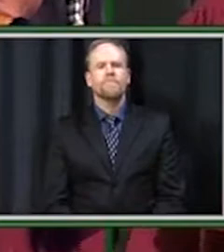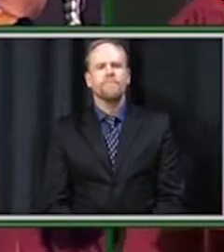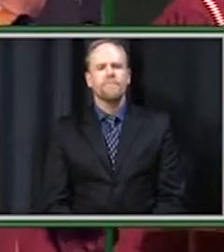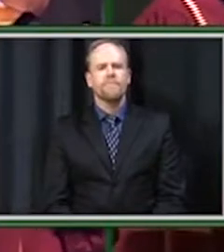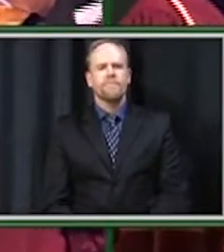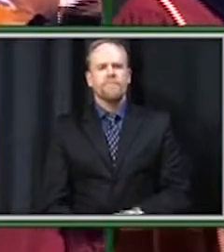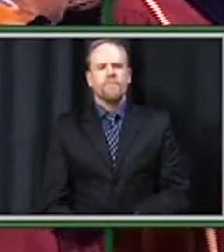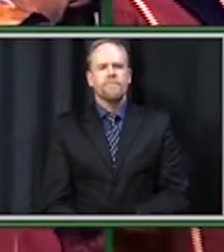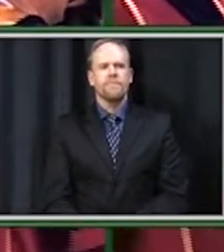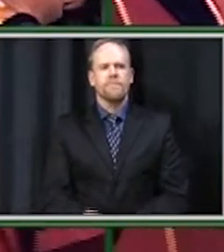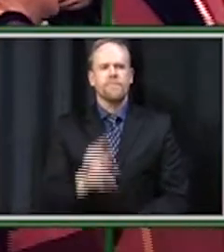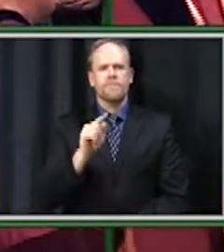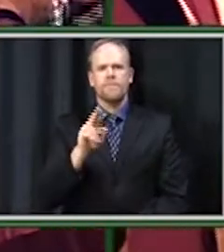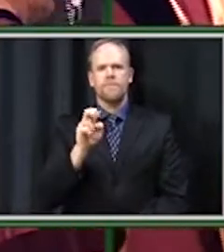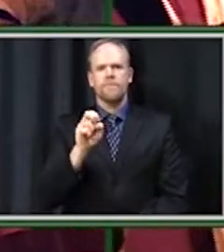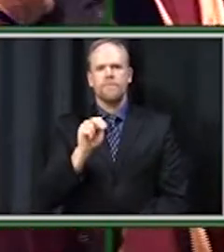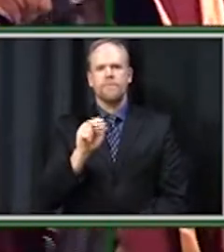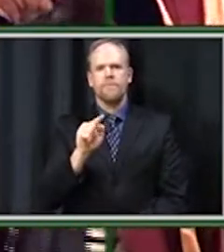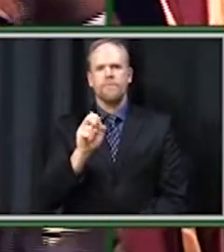Trenton Kelly.